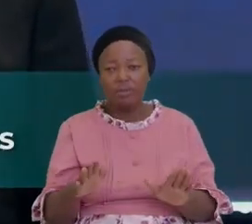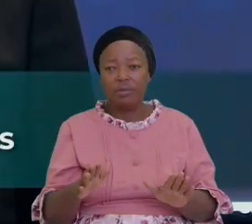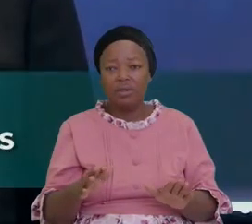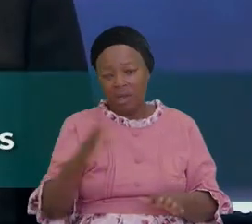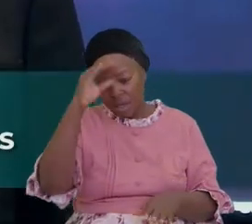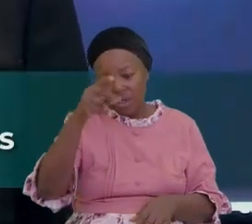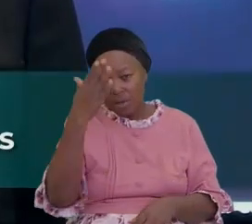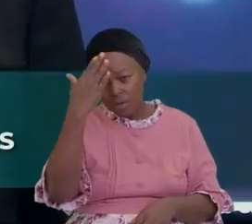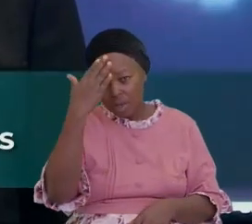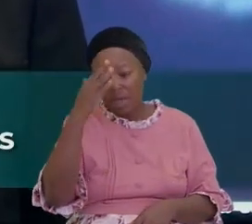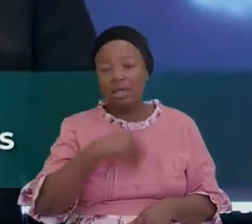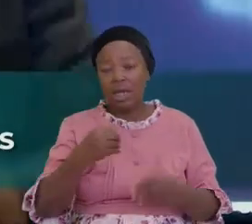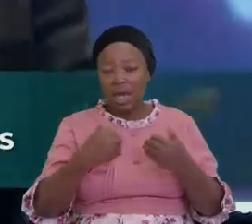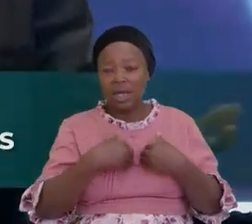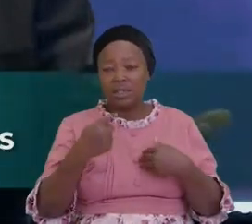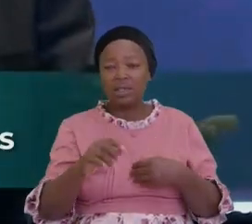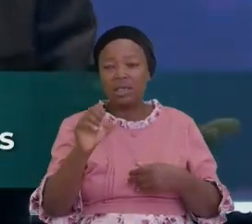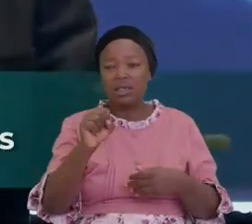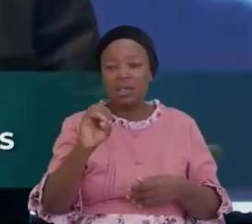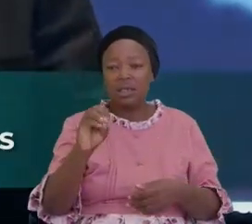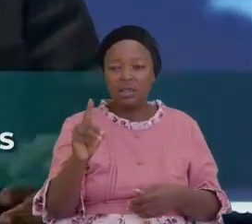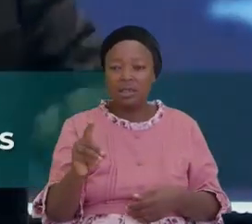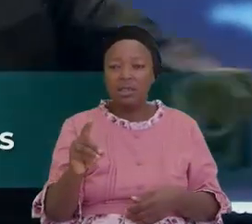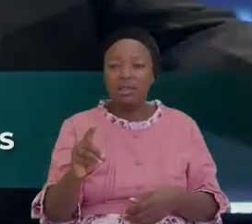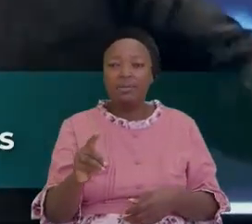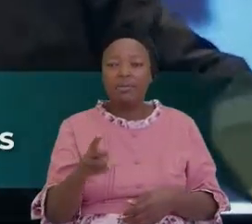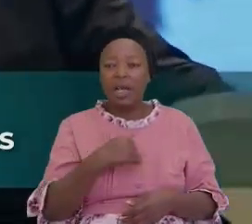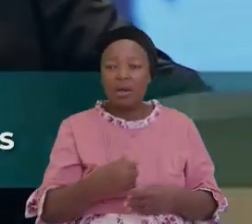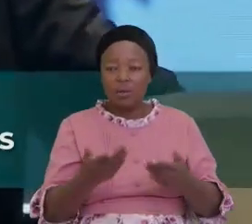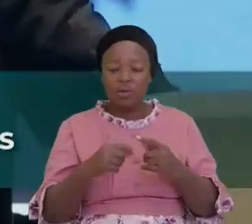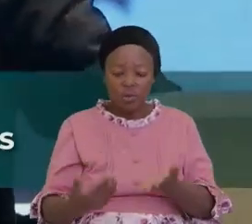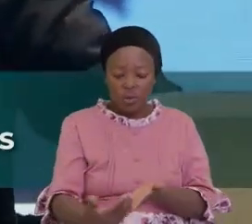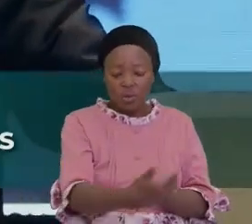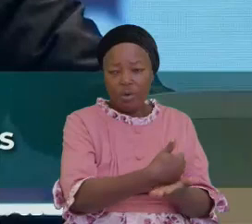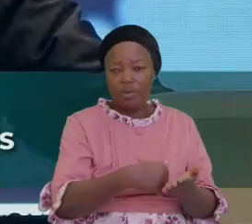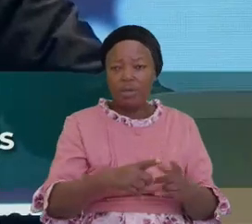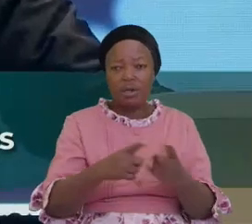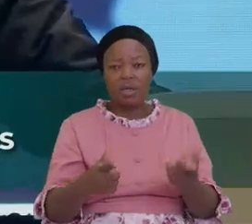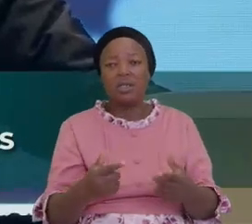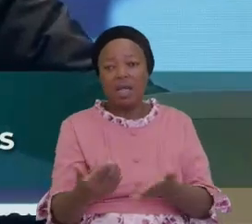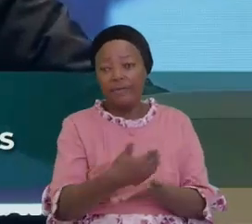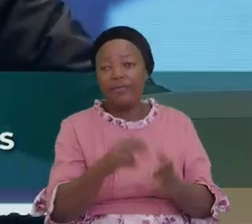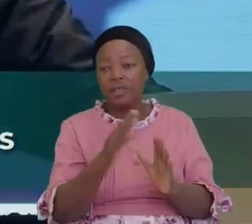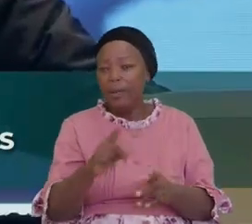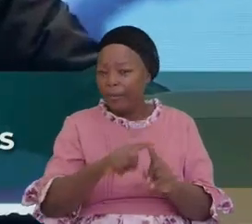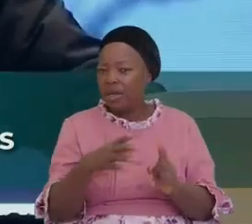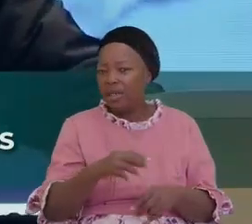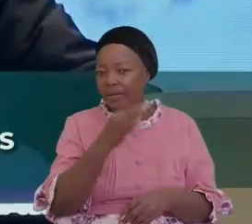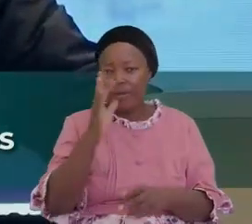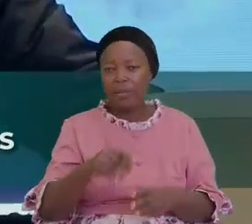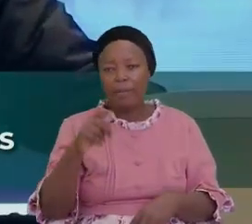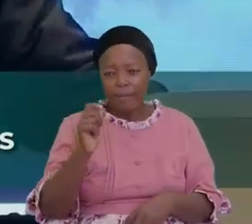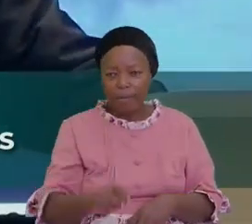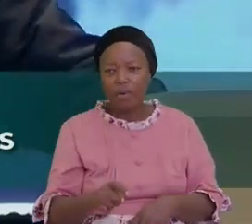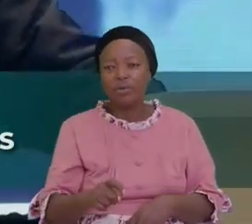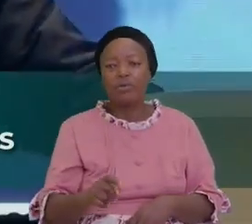the seed. He wants to reap a great harvest. But the farmer must